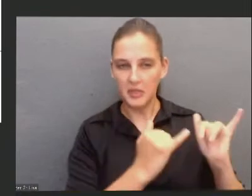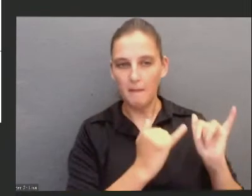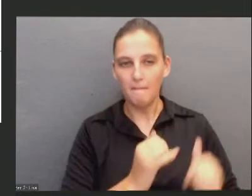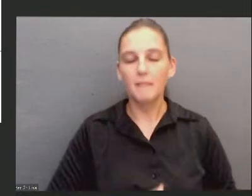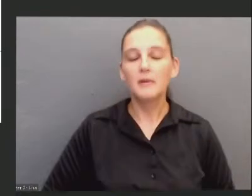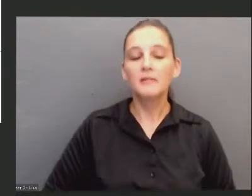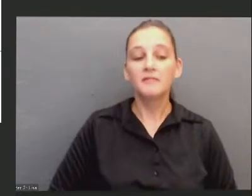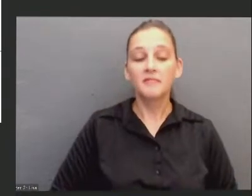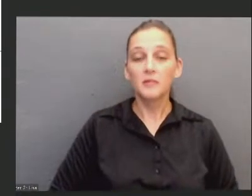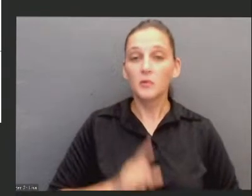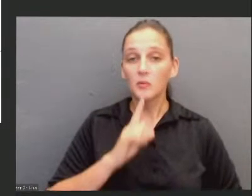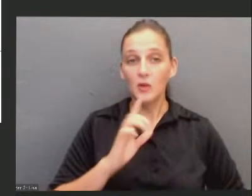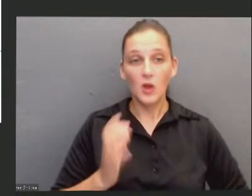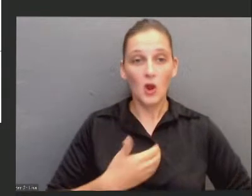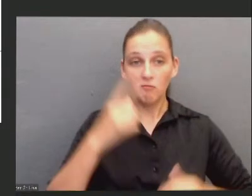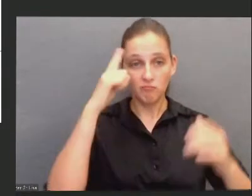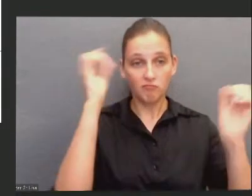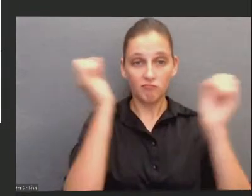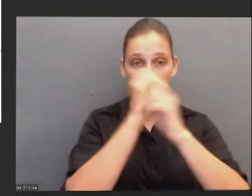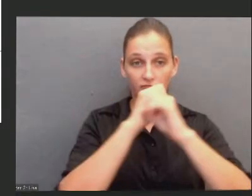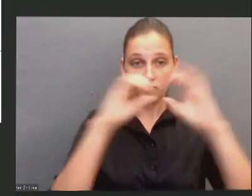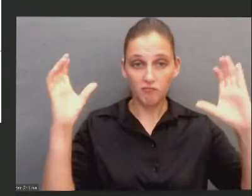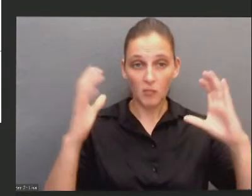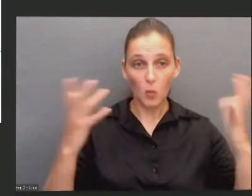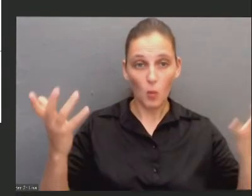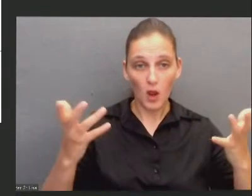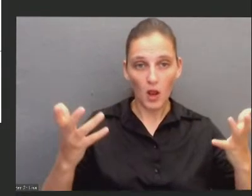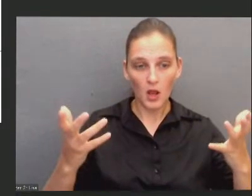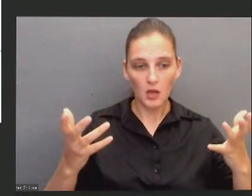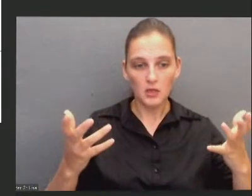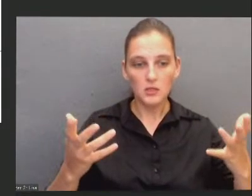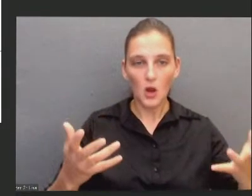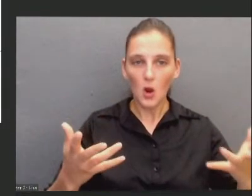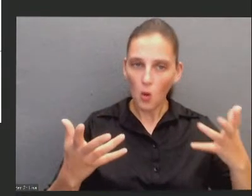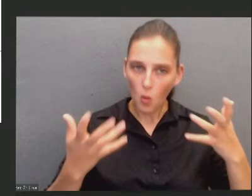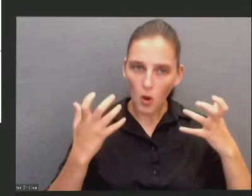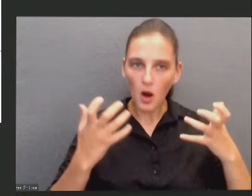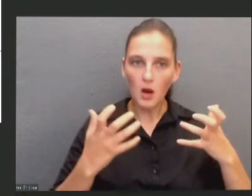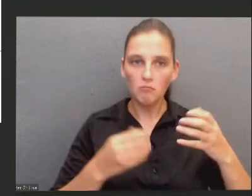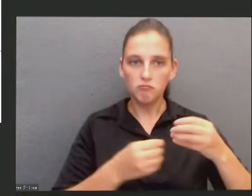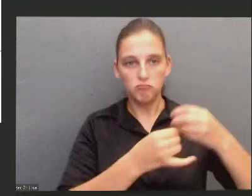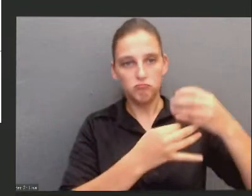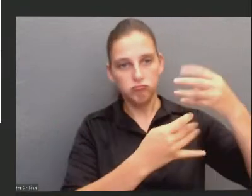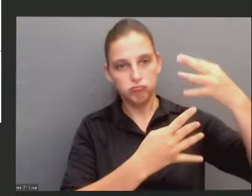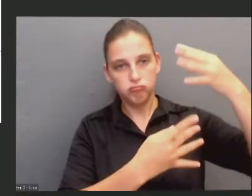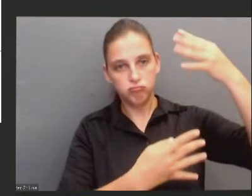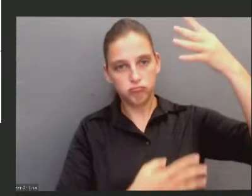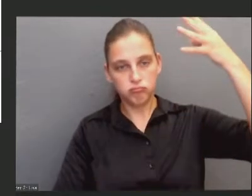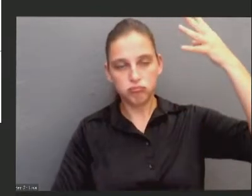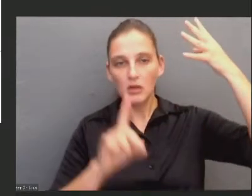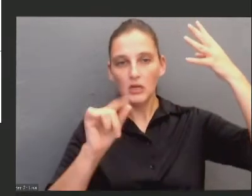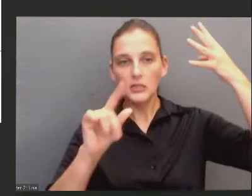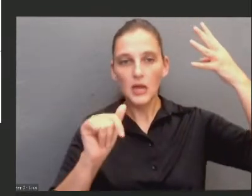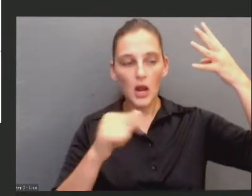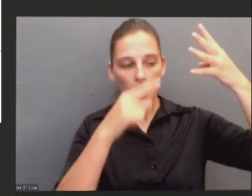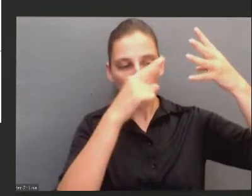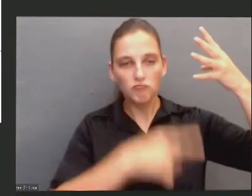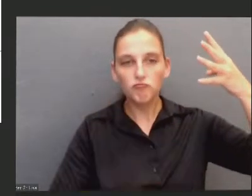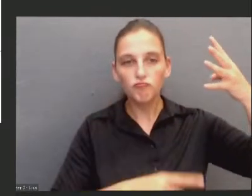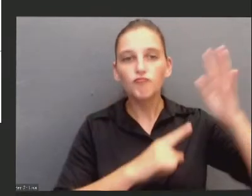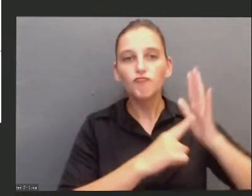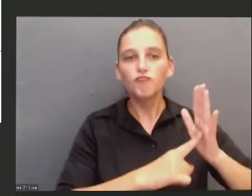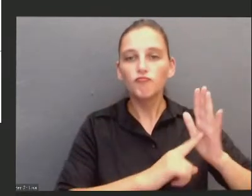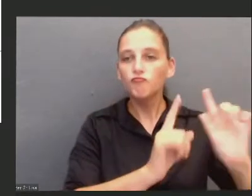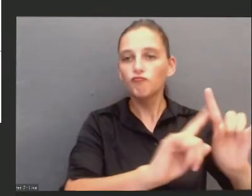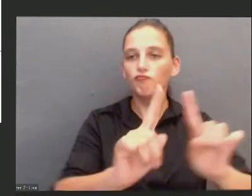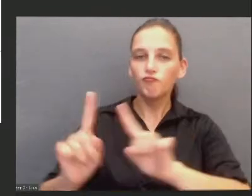data, we will have robust data that represent all communities and their lived experiences. And of course, we recognize,